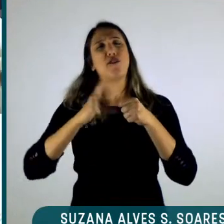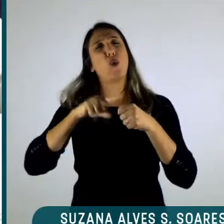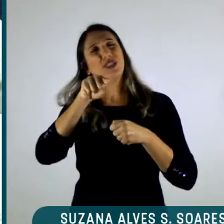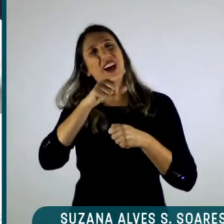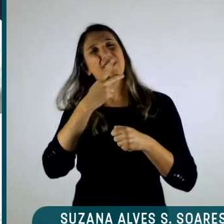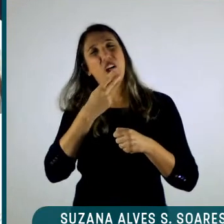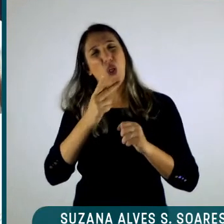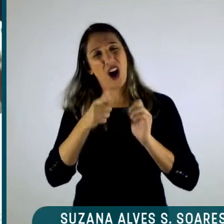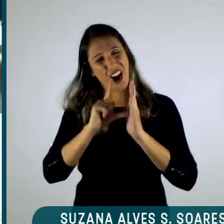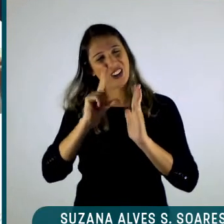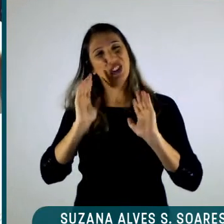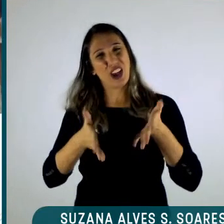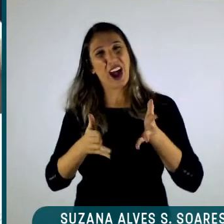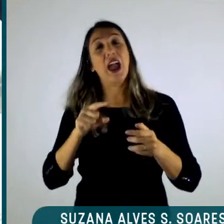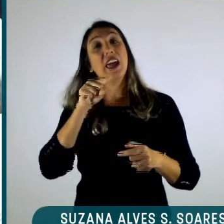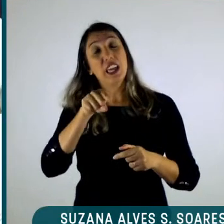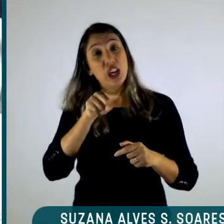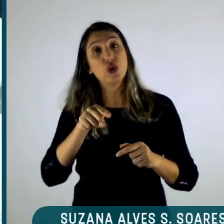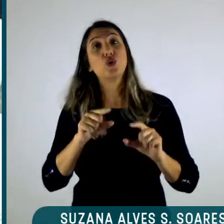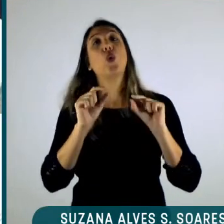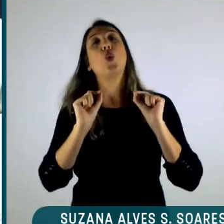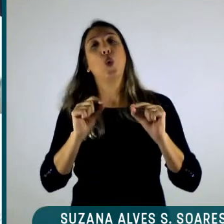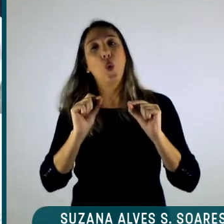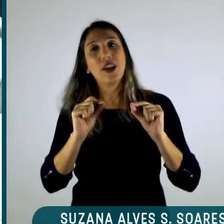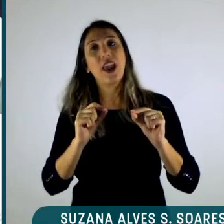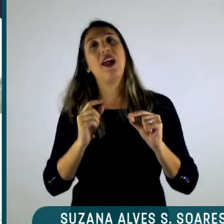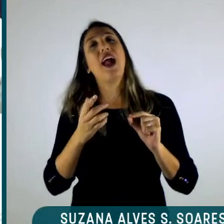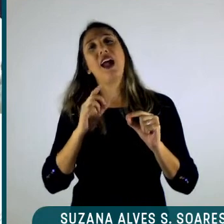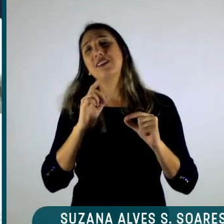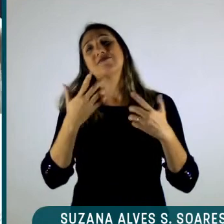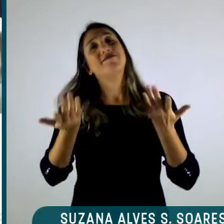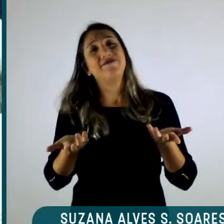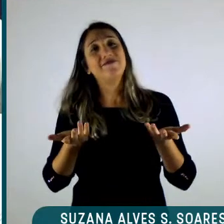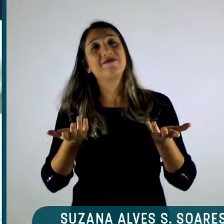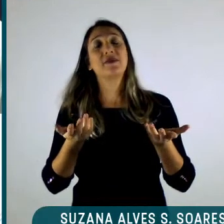exploded. And going back to what I was saying, I guess this is